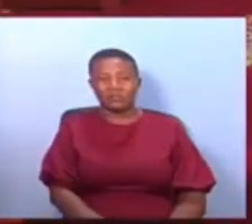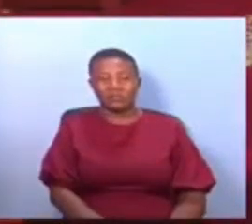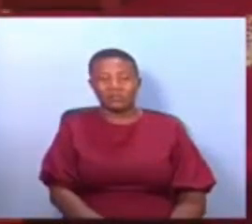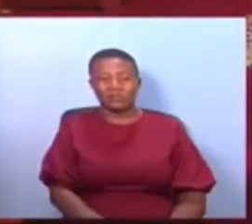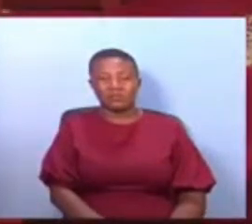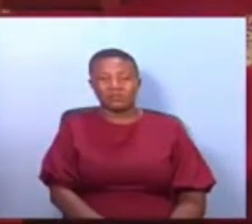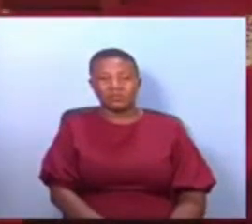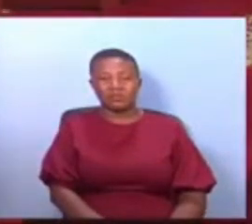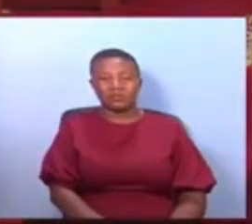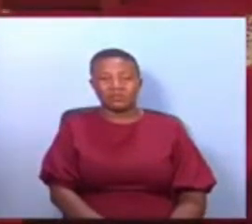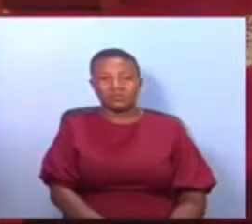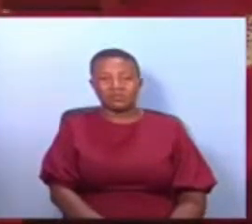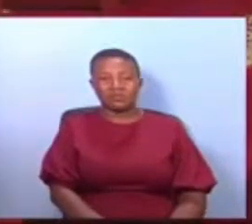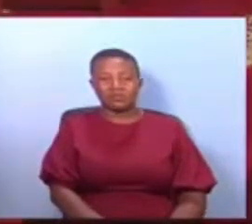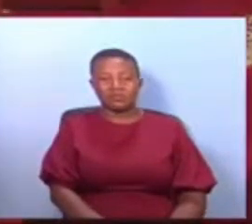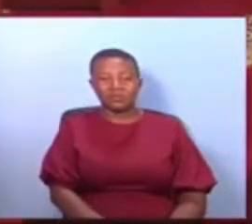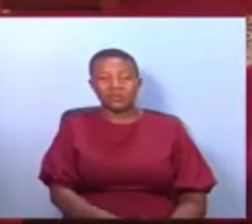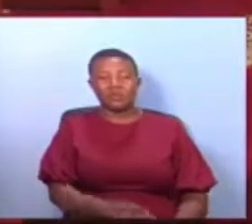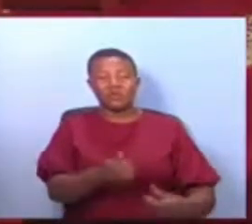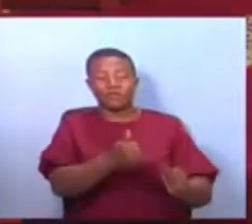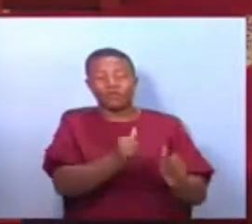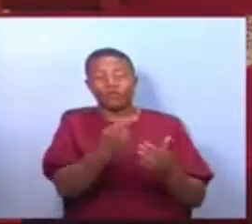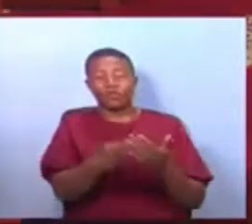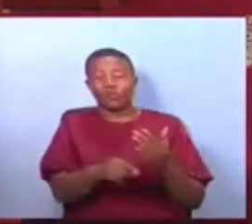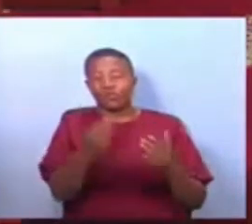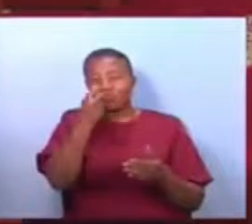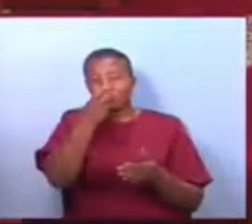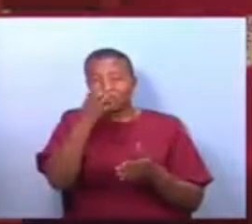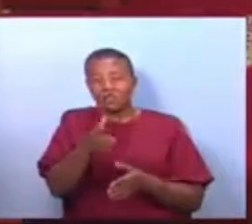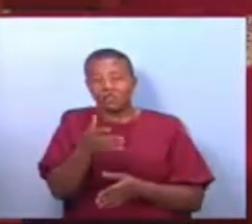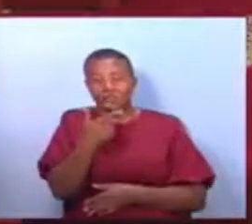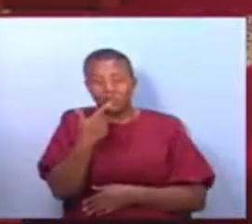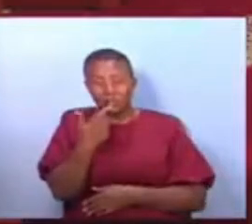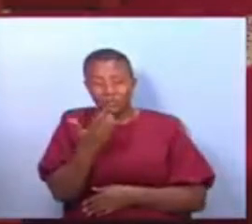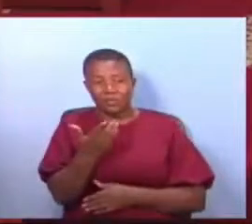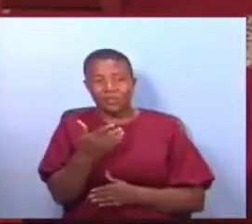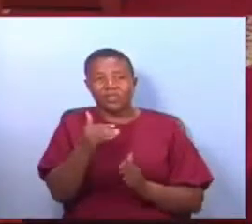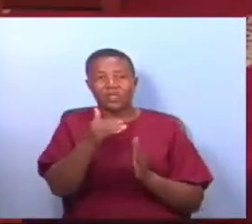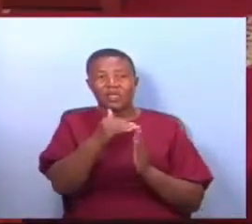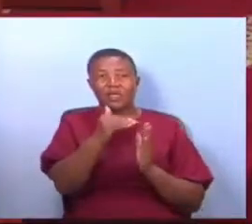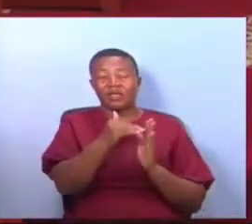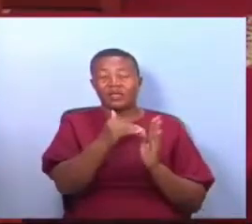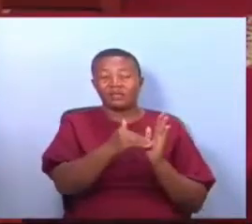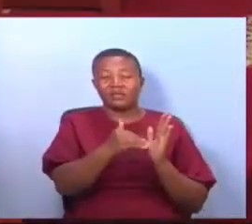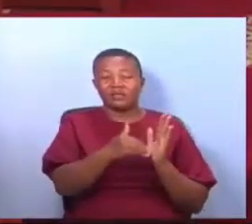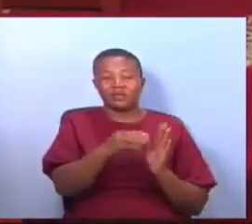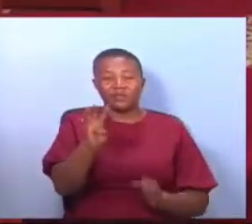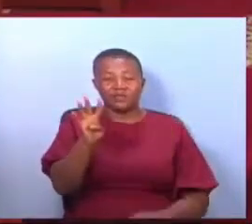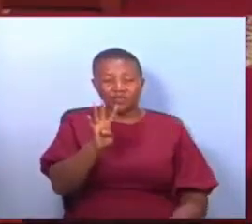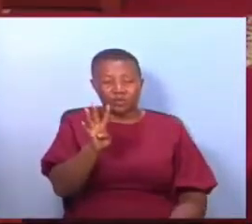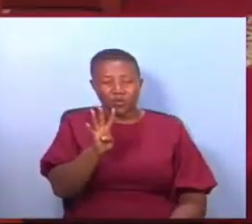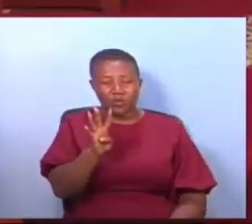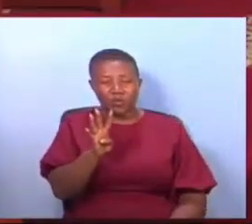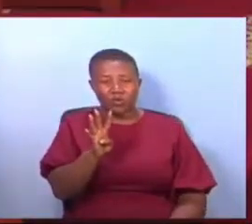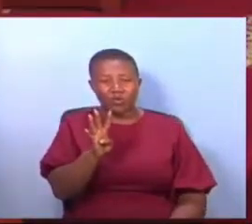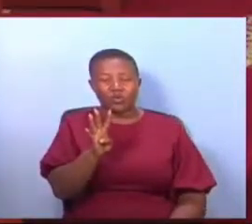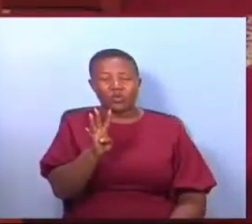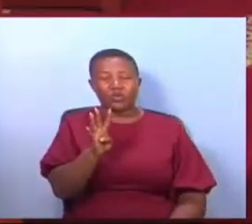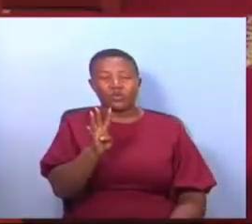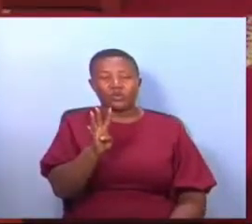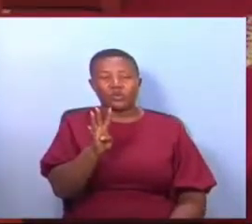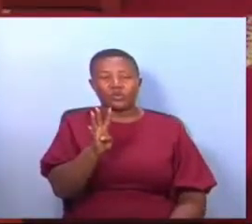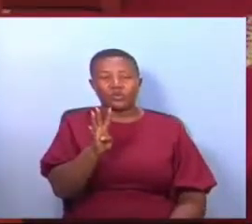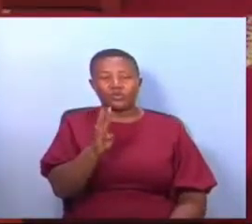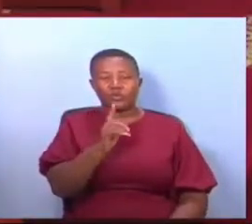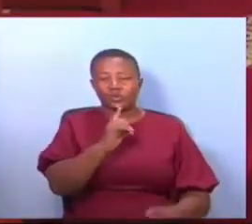what Mr. Speaker indicated. But Mr. Speaker, item 4 deals with